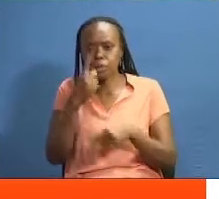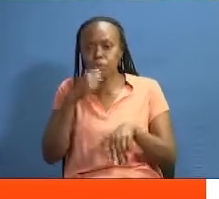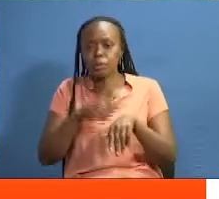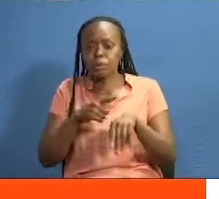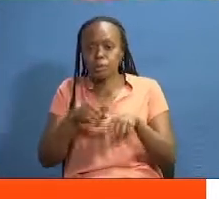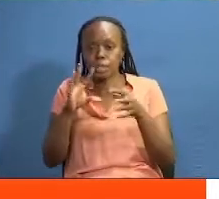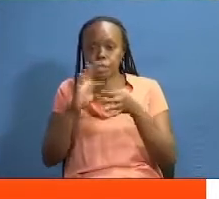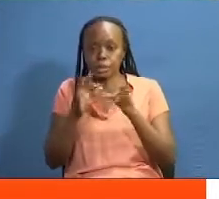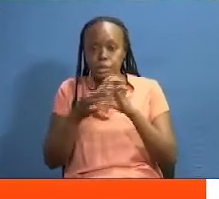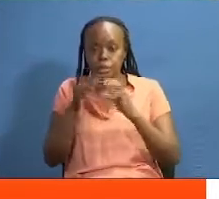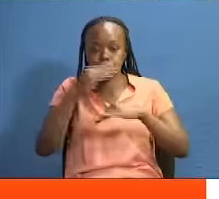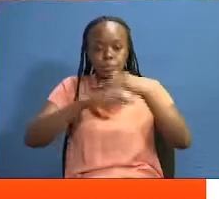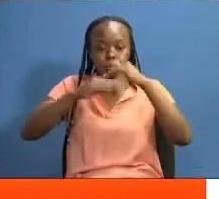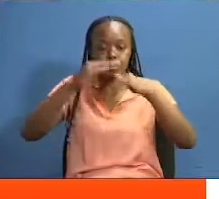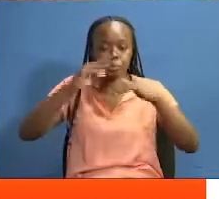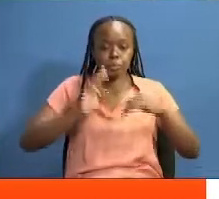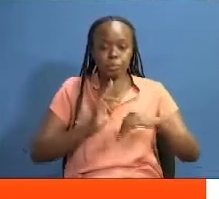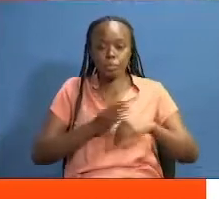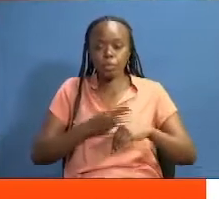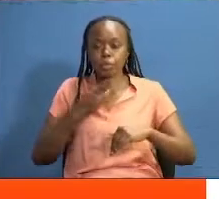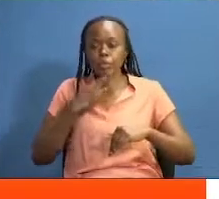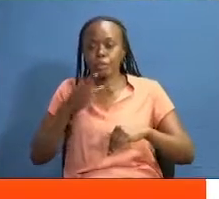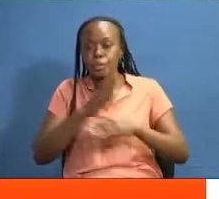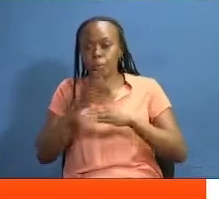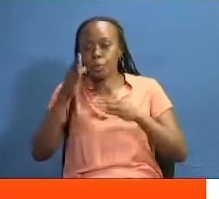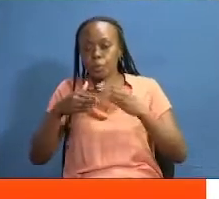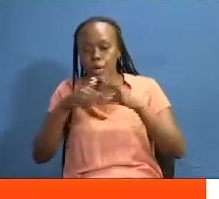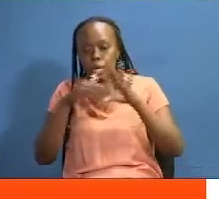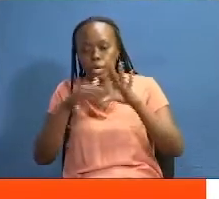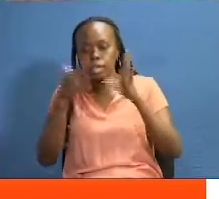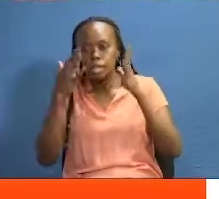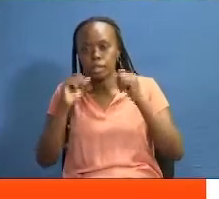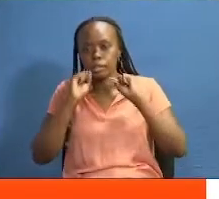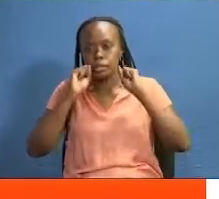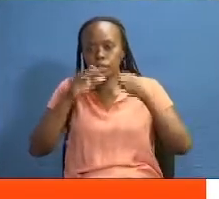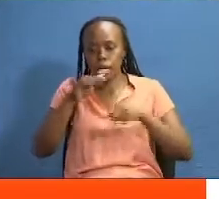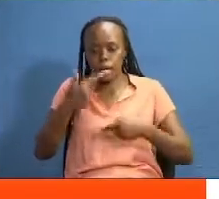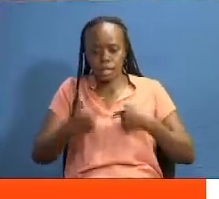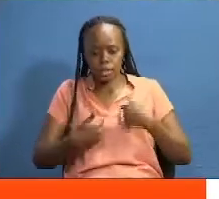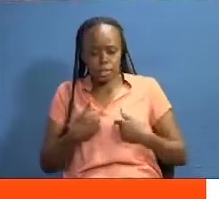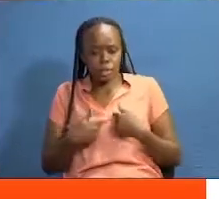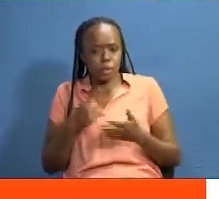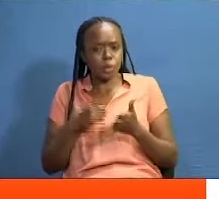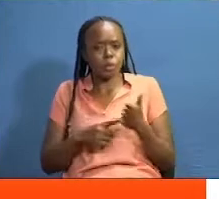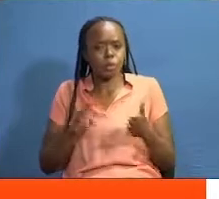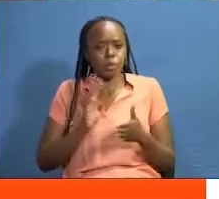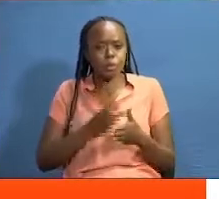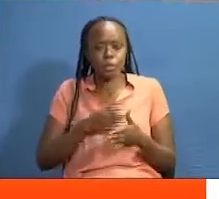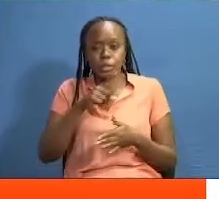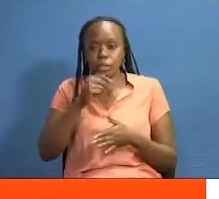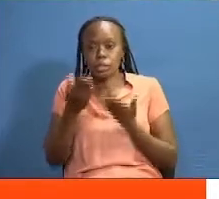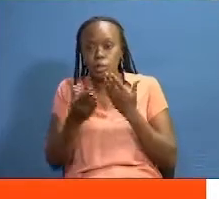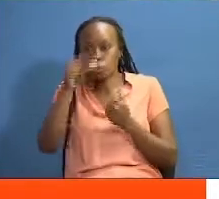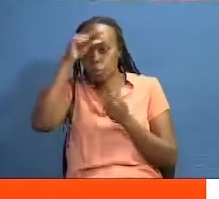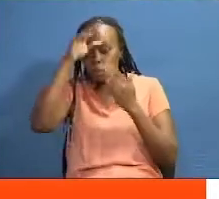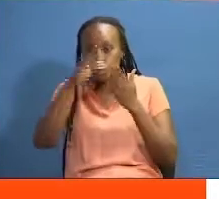are joining universities, we are supposed to, whenever we are getting out now, we are supposed to ask ourselves, what are we going to do to the